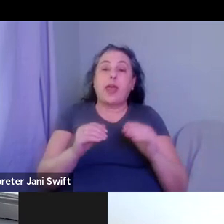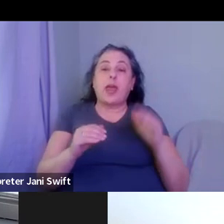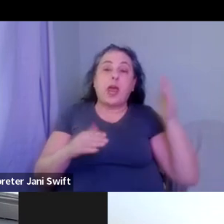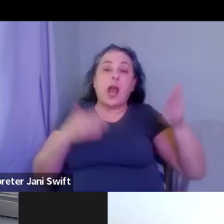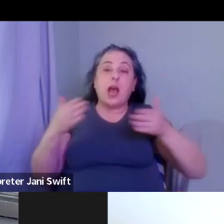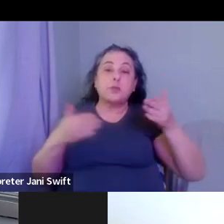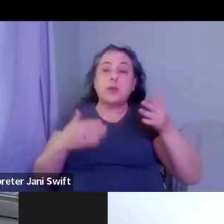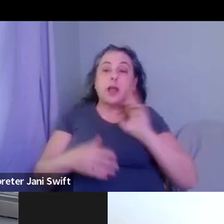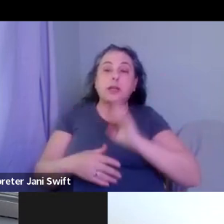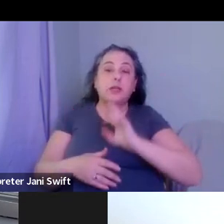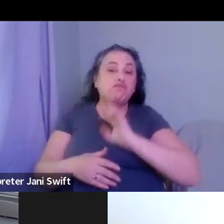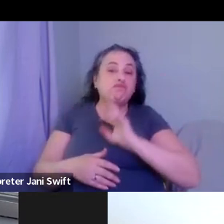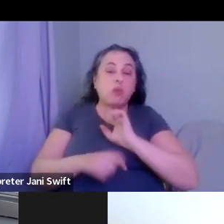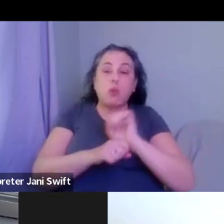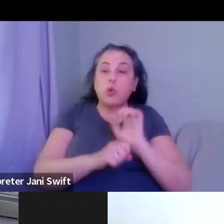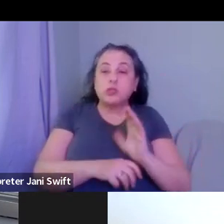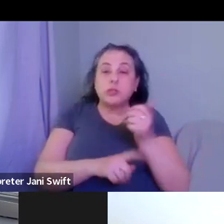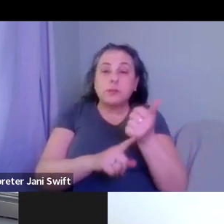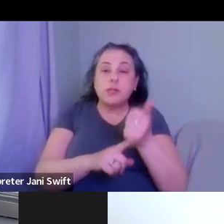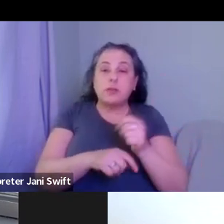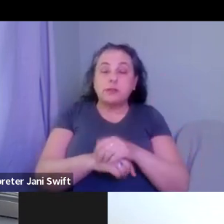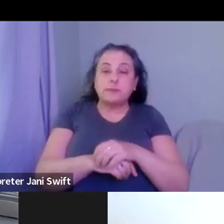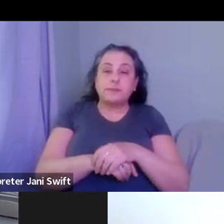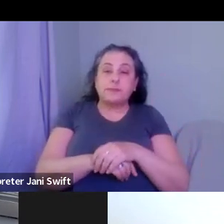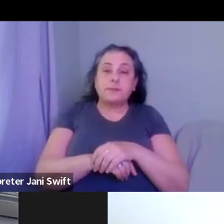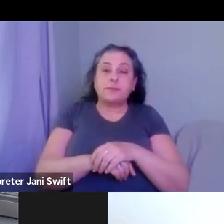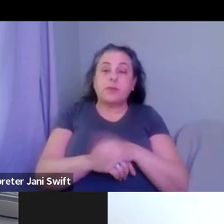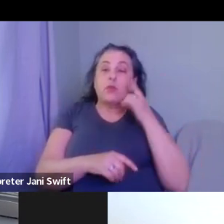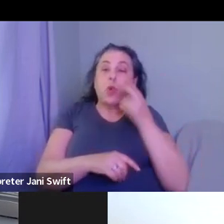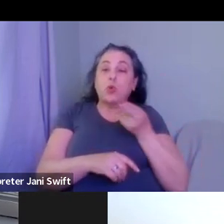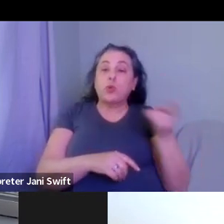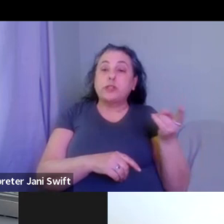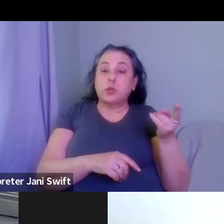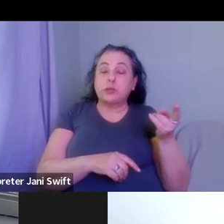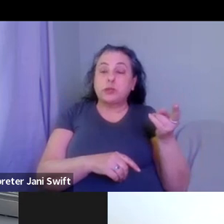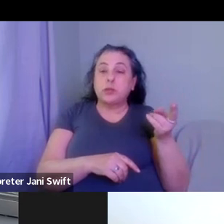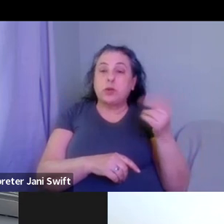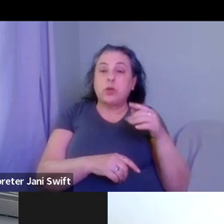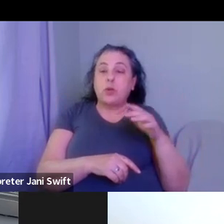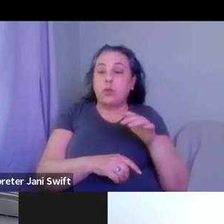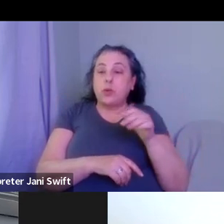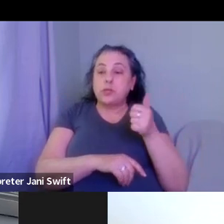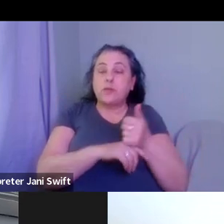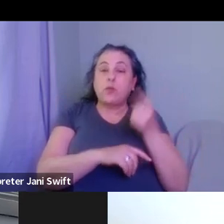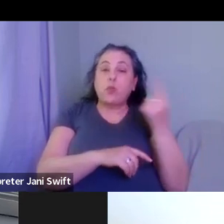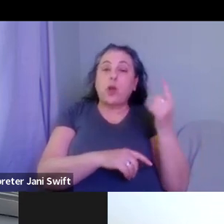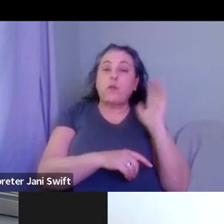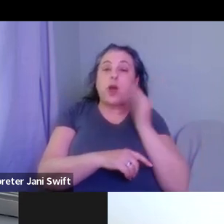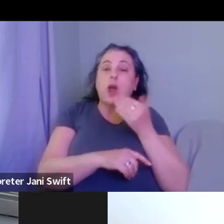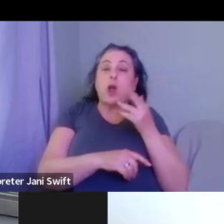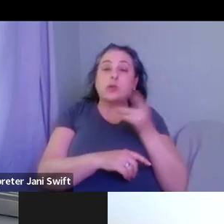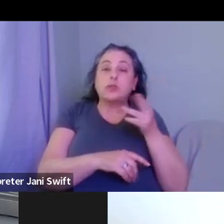workers themselves. In terms of resources, we put as one of the resources on here,